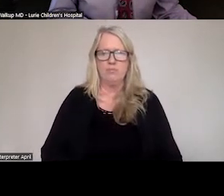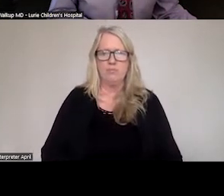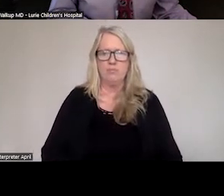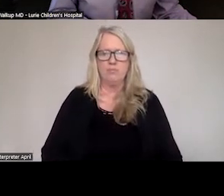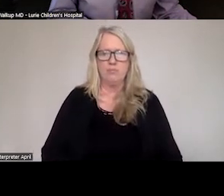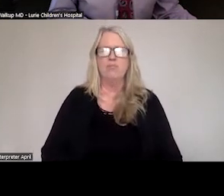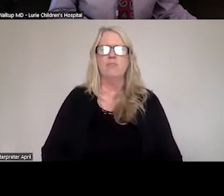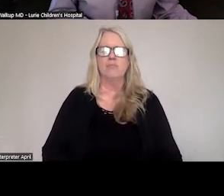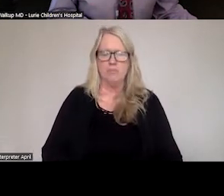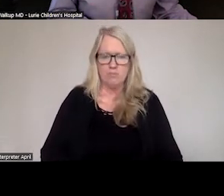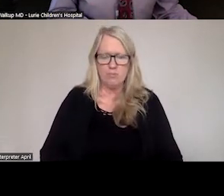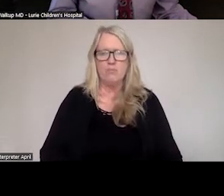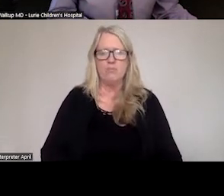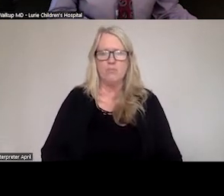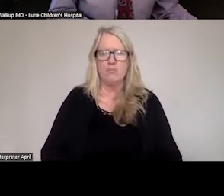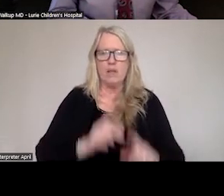So the goals for